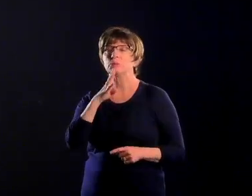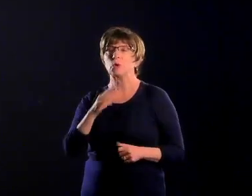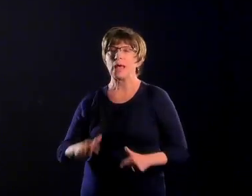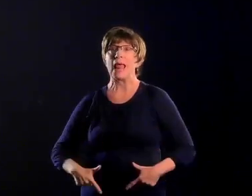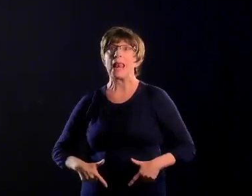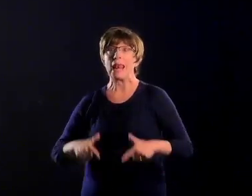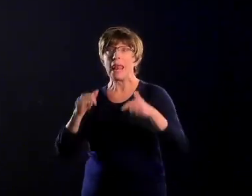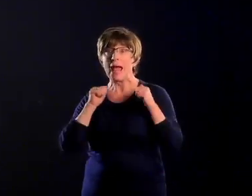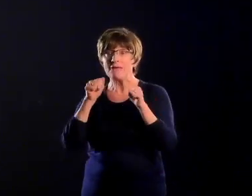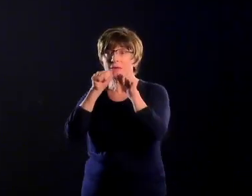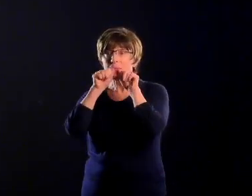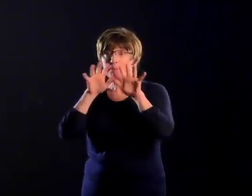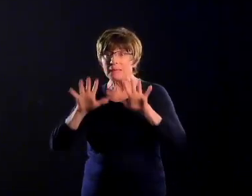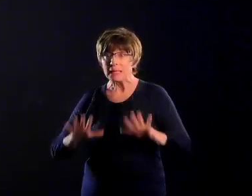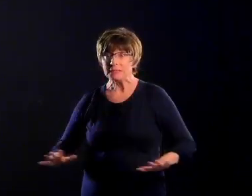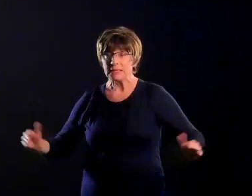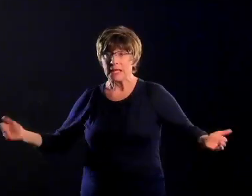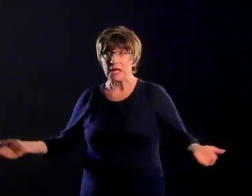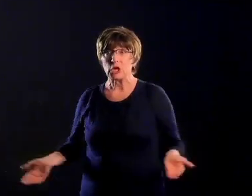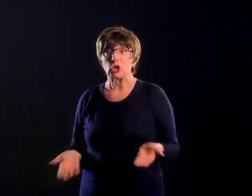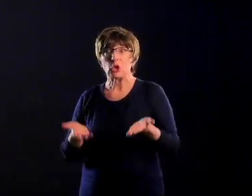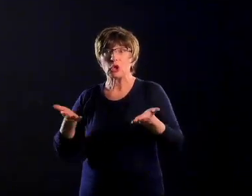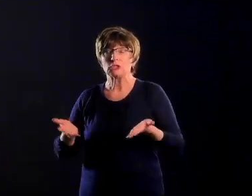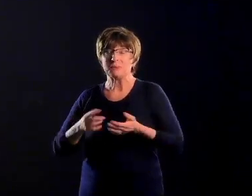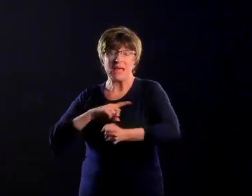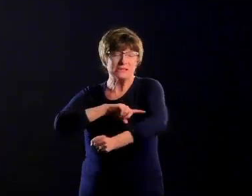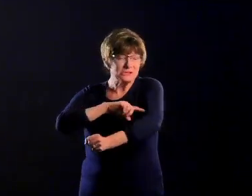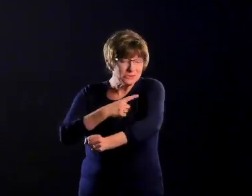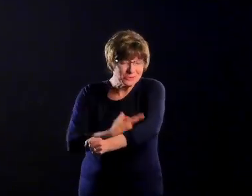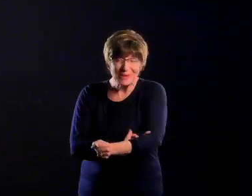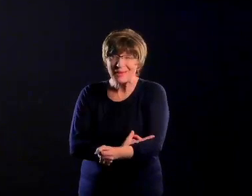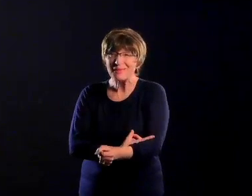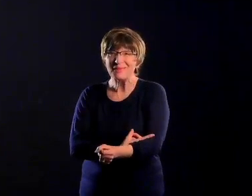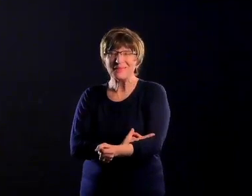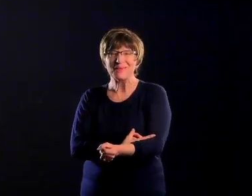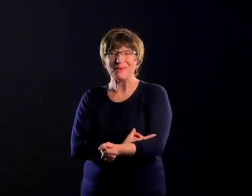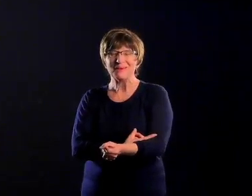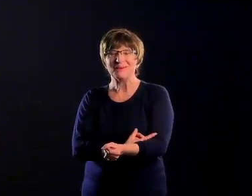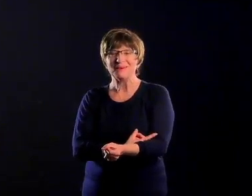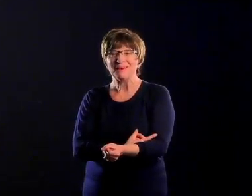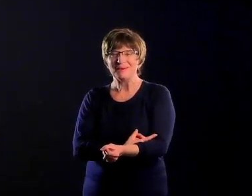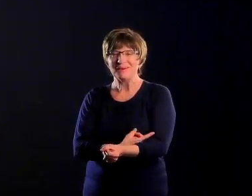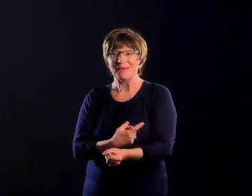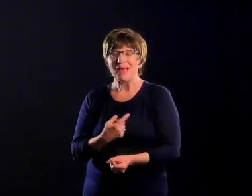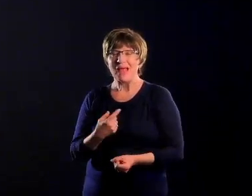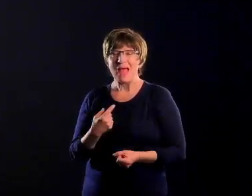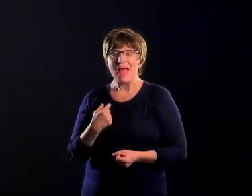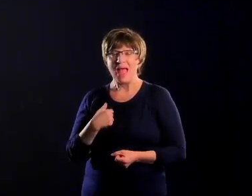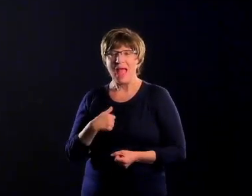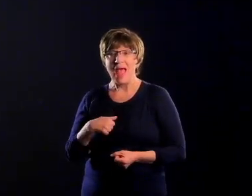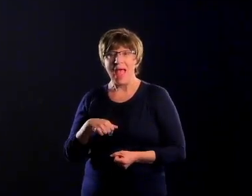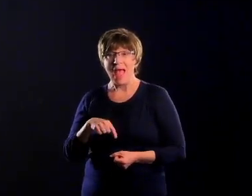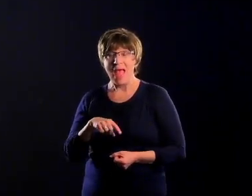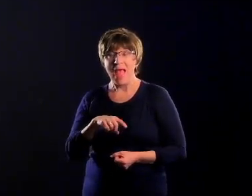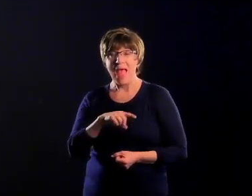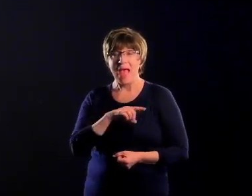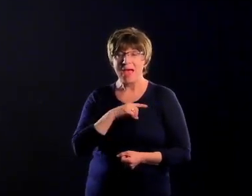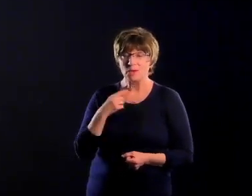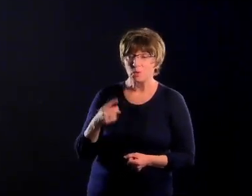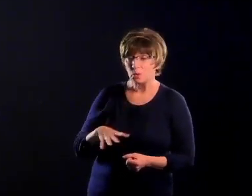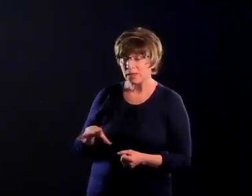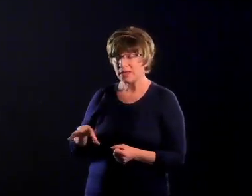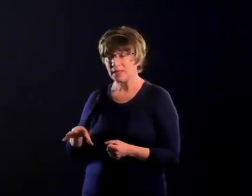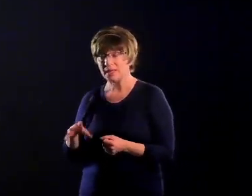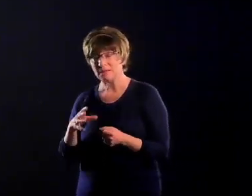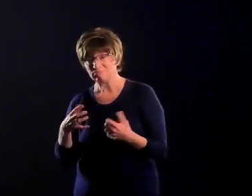blessing and encouragement and strength, and we coupled that with our 40 days of prayer, that we started